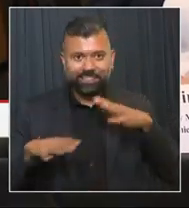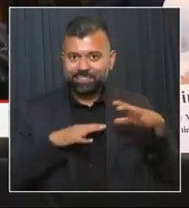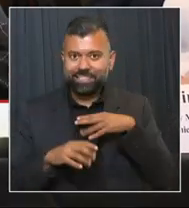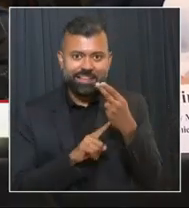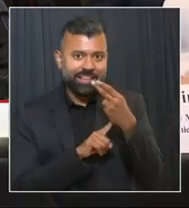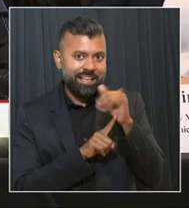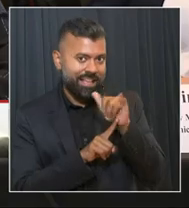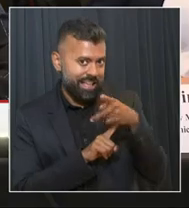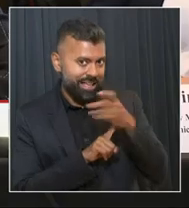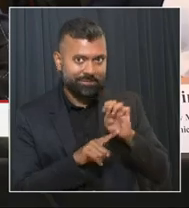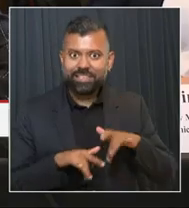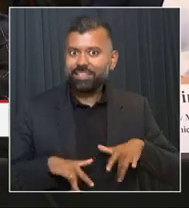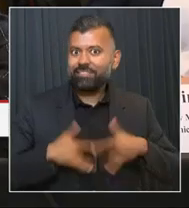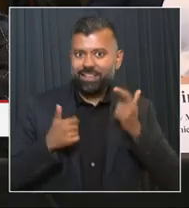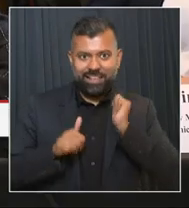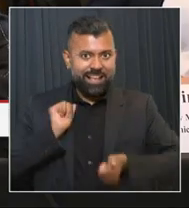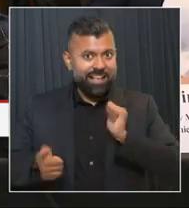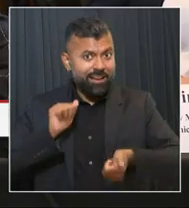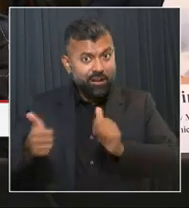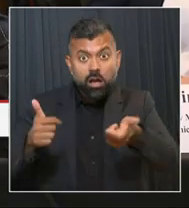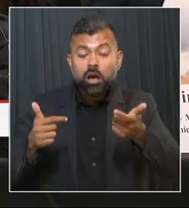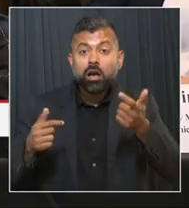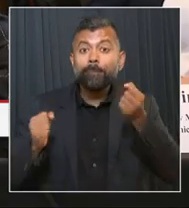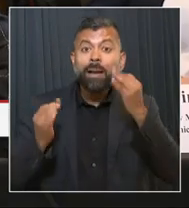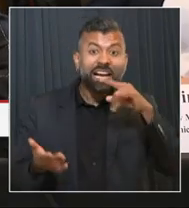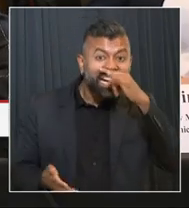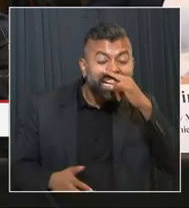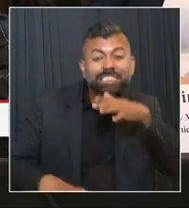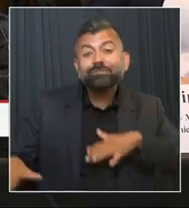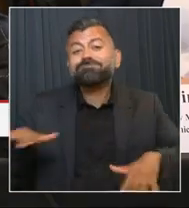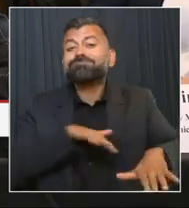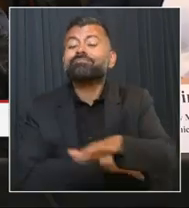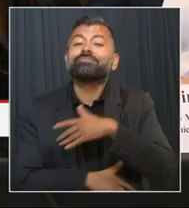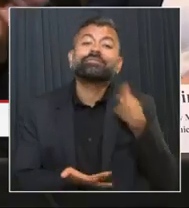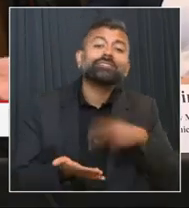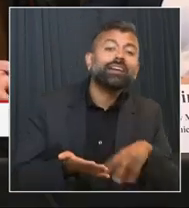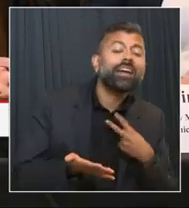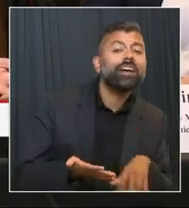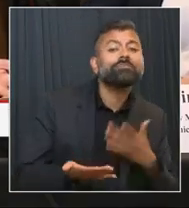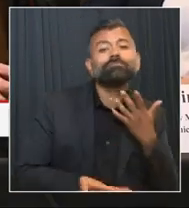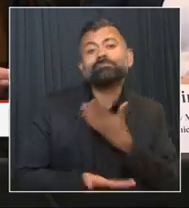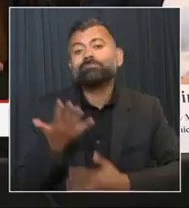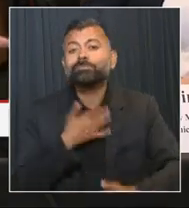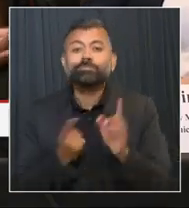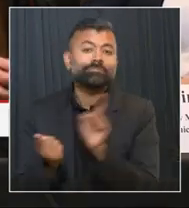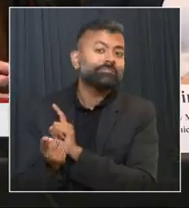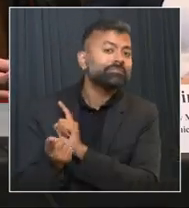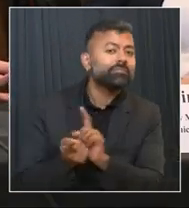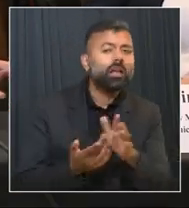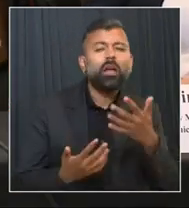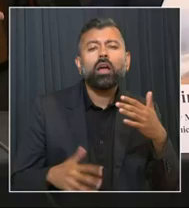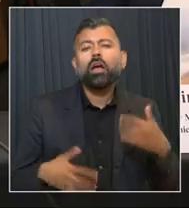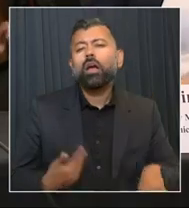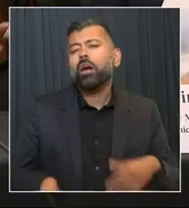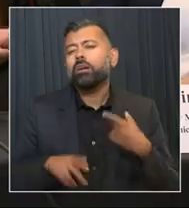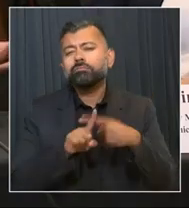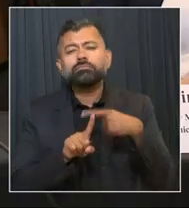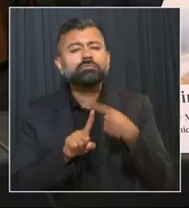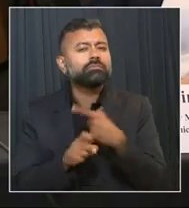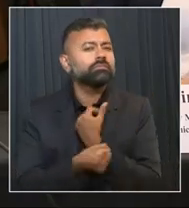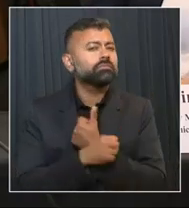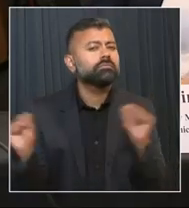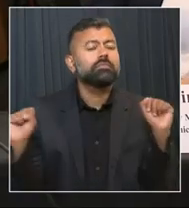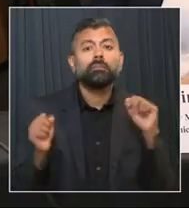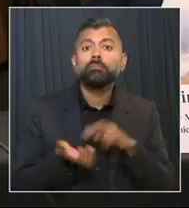positive way, which is what we want all summer. So we'll continue to work with DPR, who's amazing, coming up